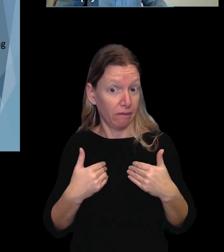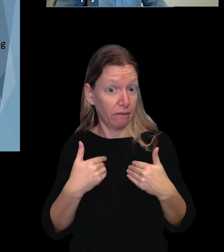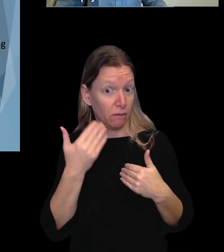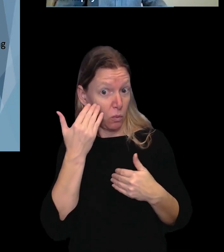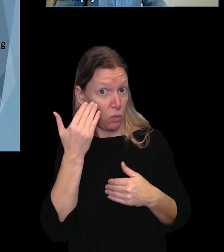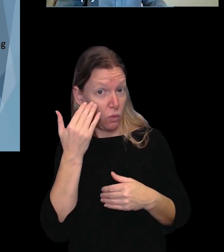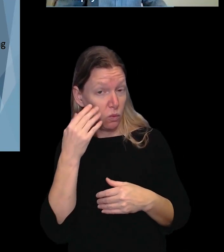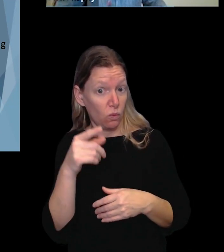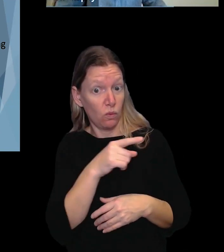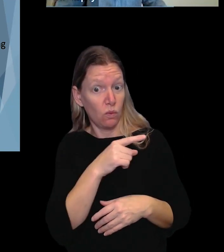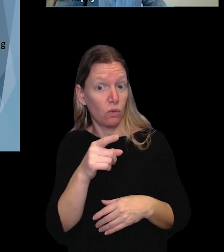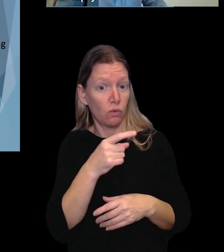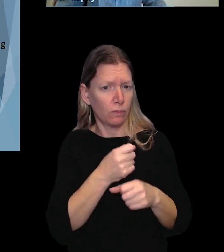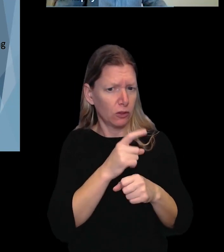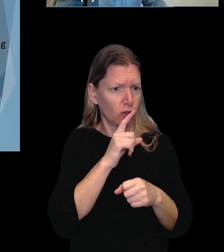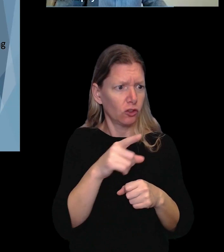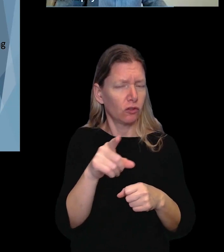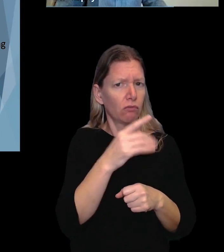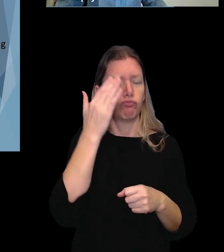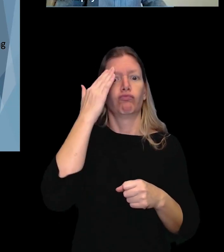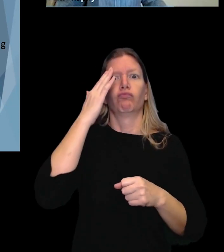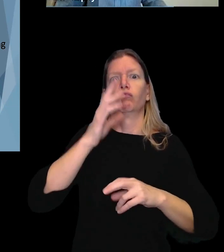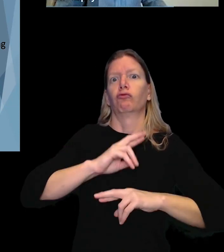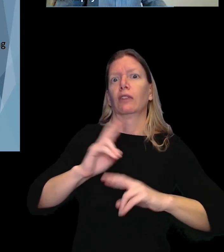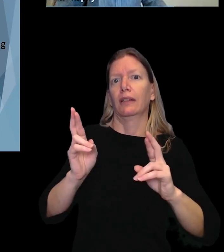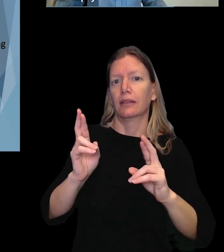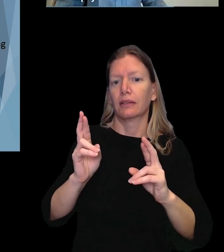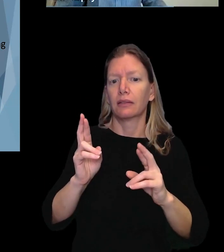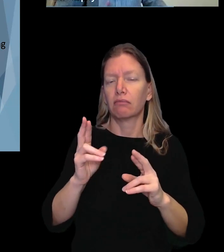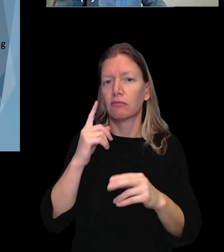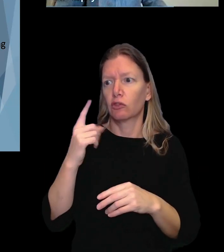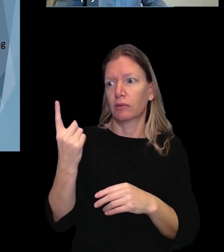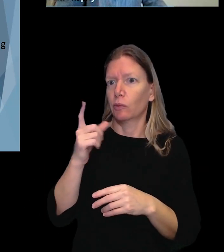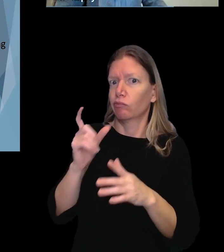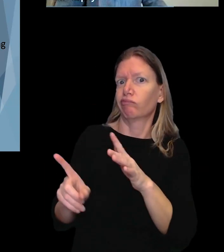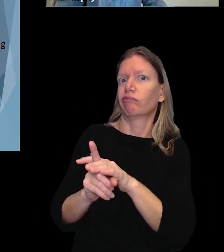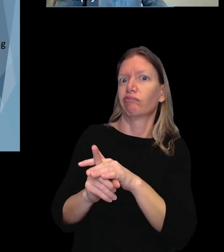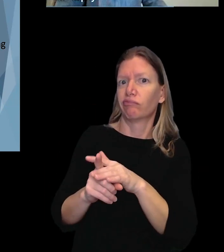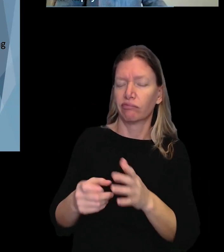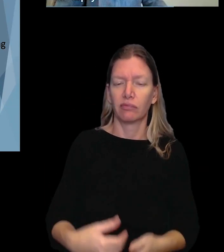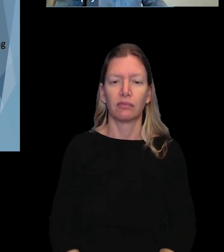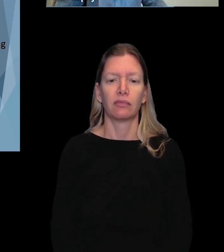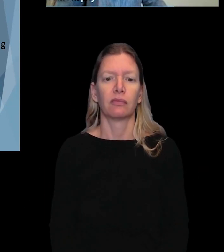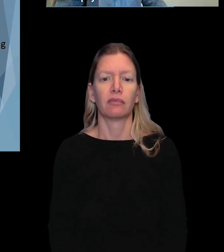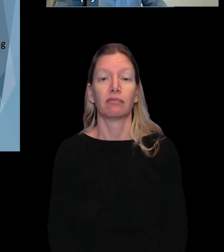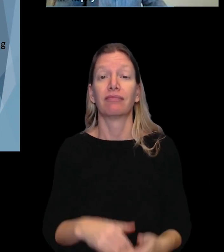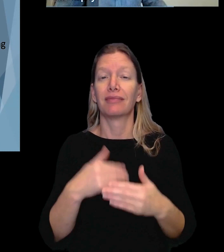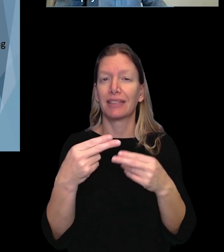aware that accommodations like this need to be made for someone so that they can vote independently.